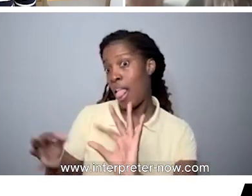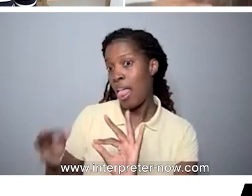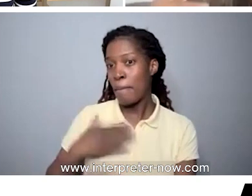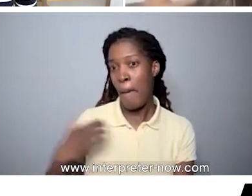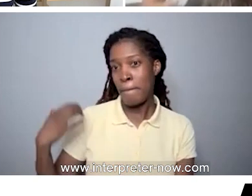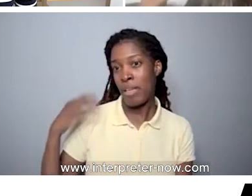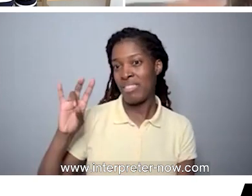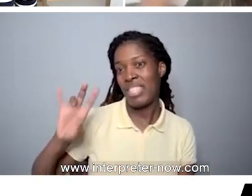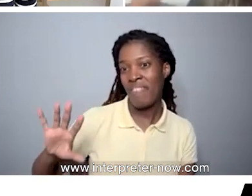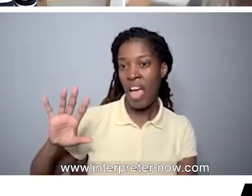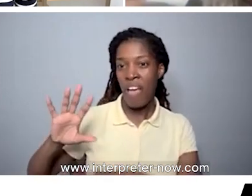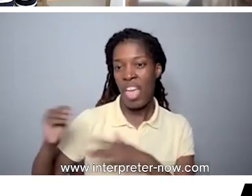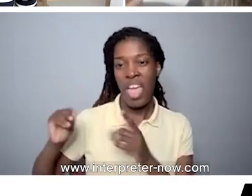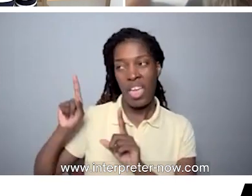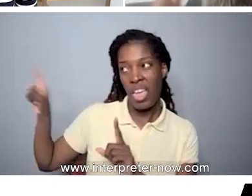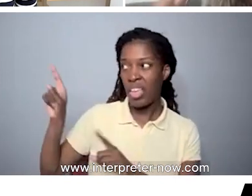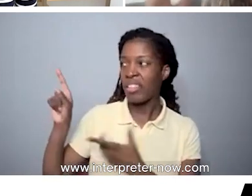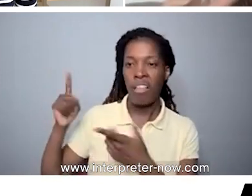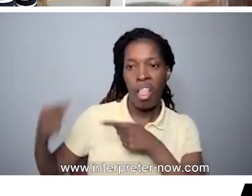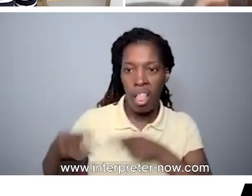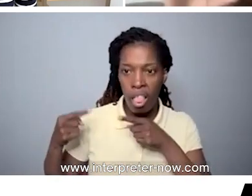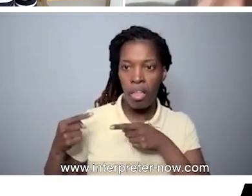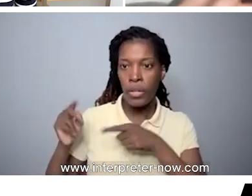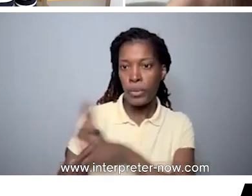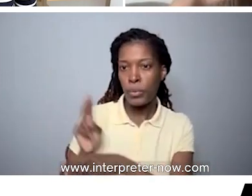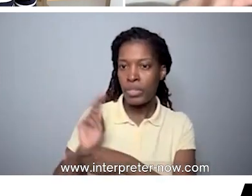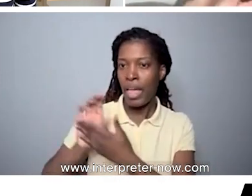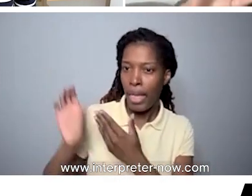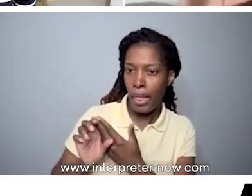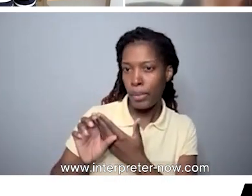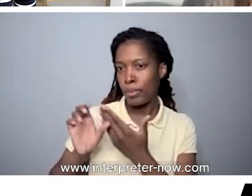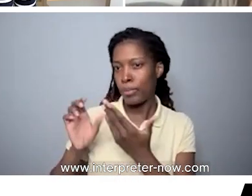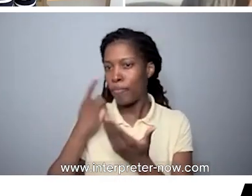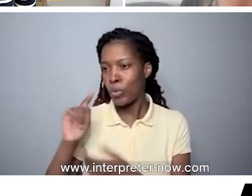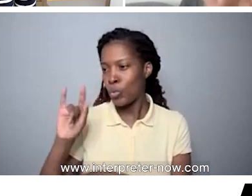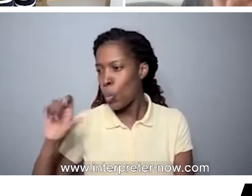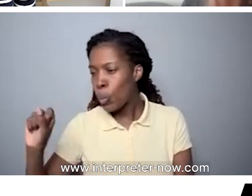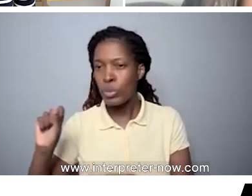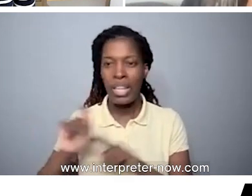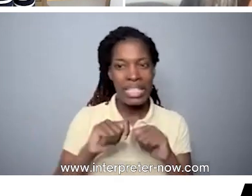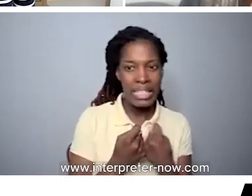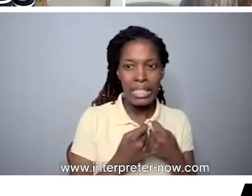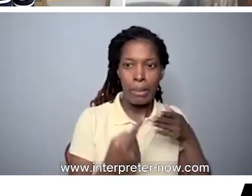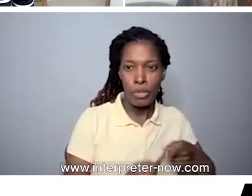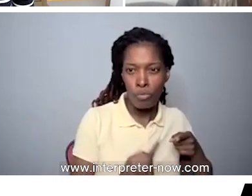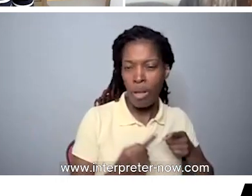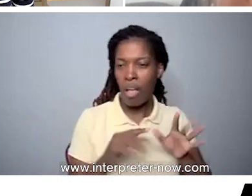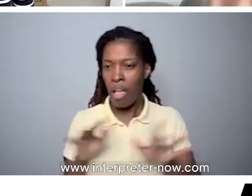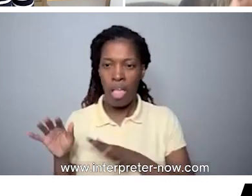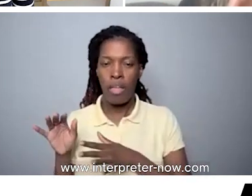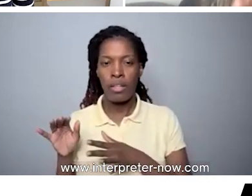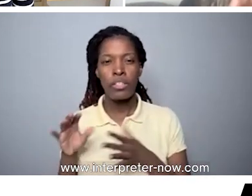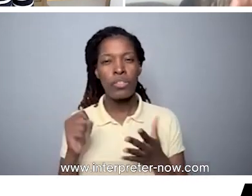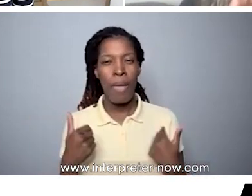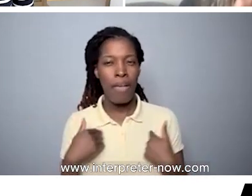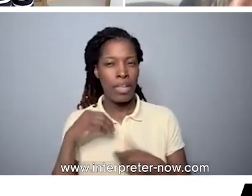and our the tools. And so the team is having struggles with it. So like there's interpersonal conflict. And again, just to be clear, tEQuitable is neutral. And